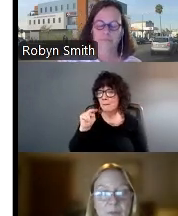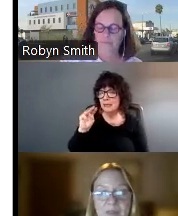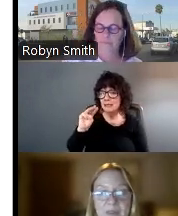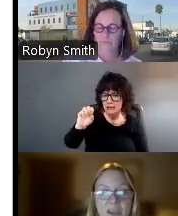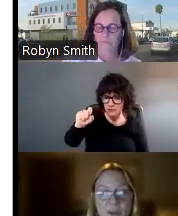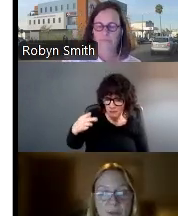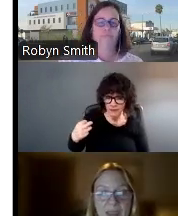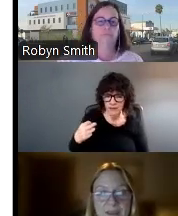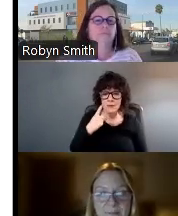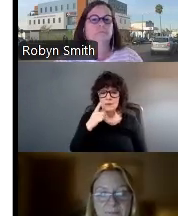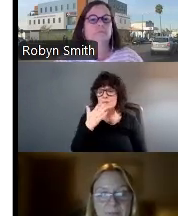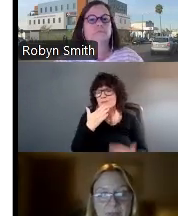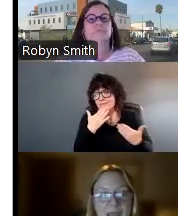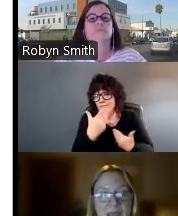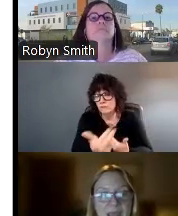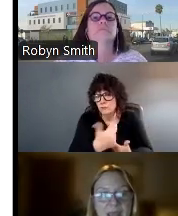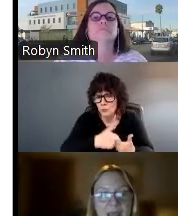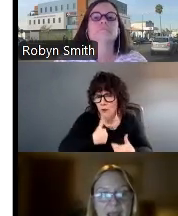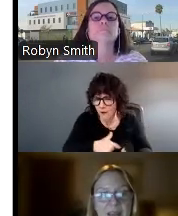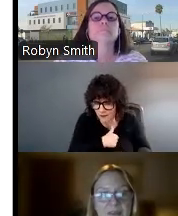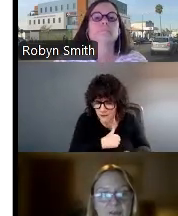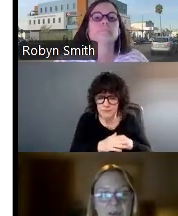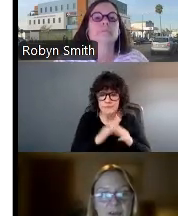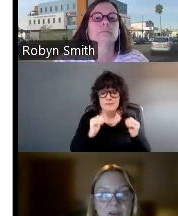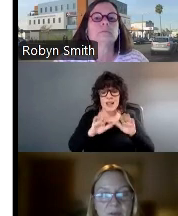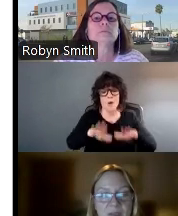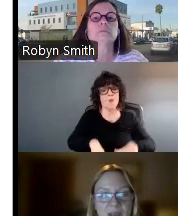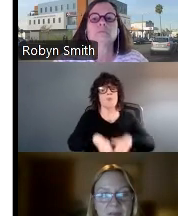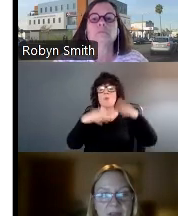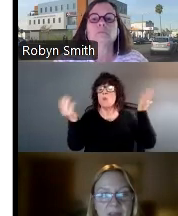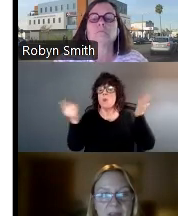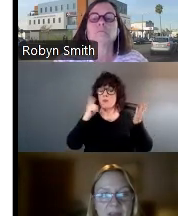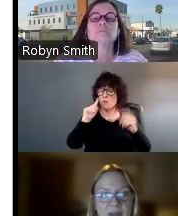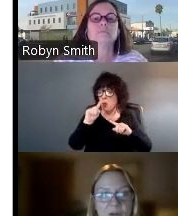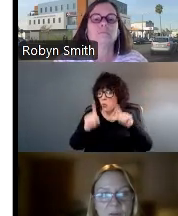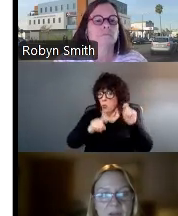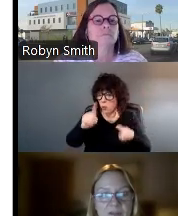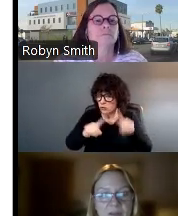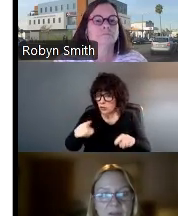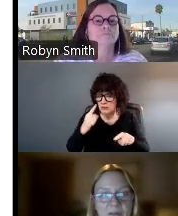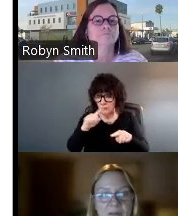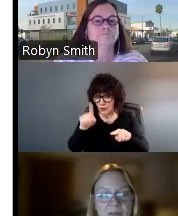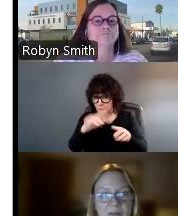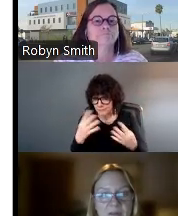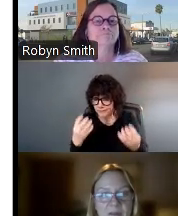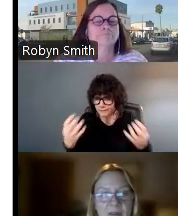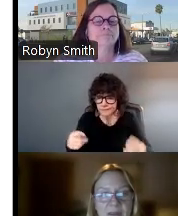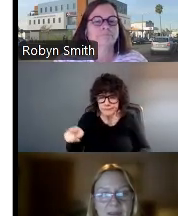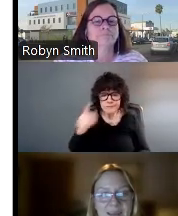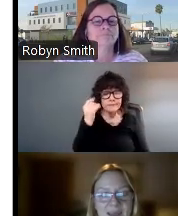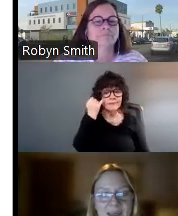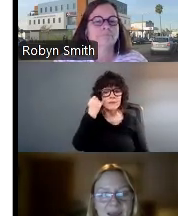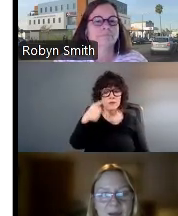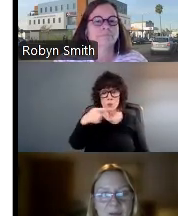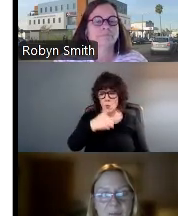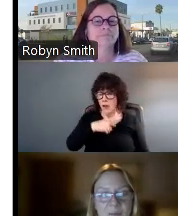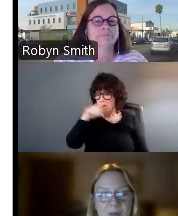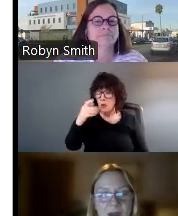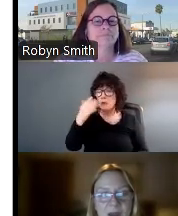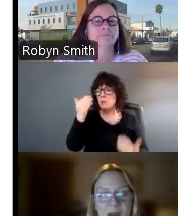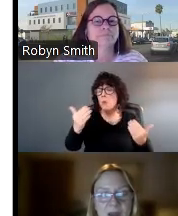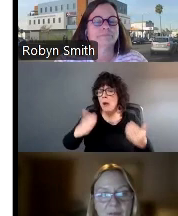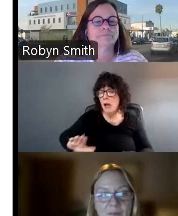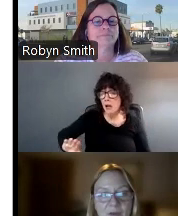or put them in the Q&A. And if we don't have any questions,